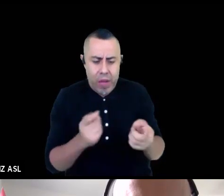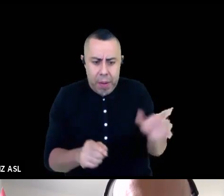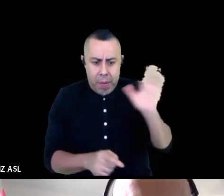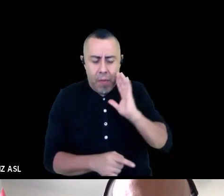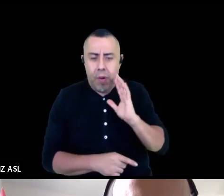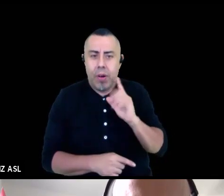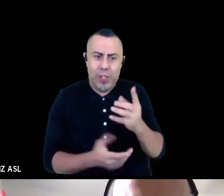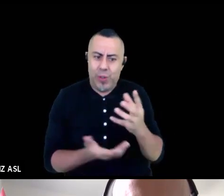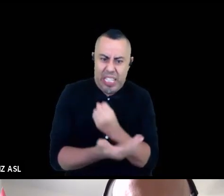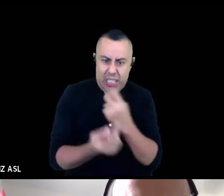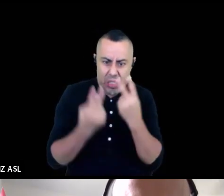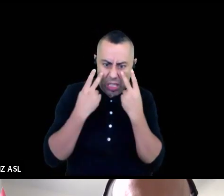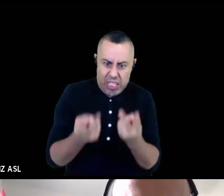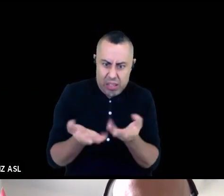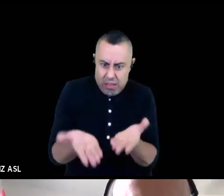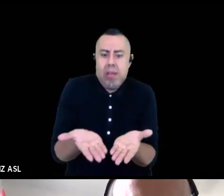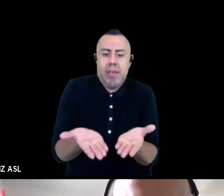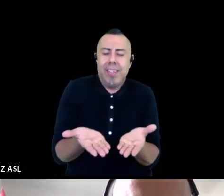And